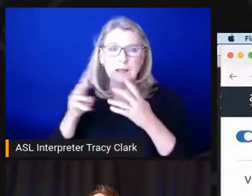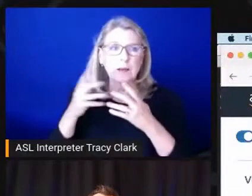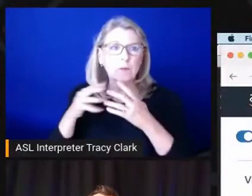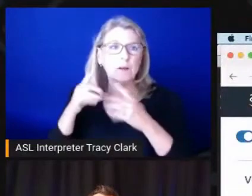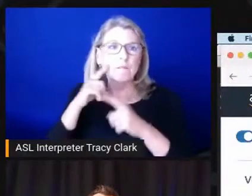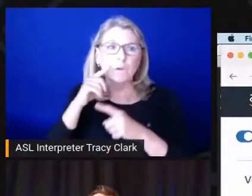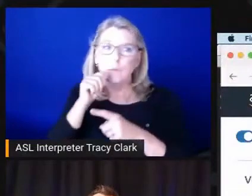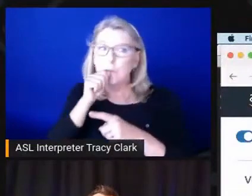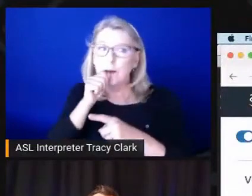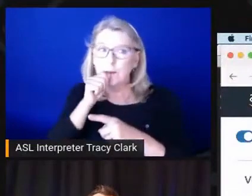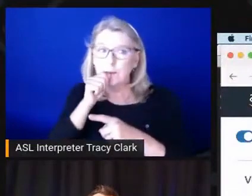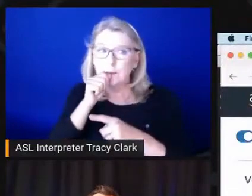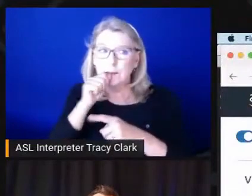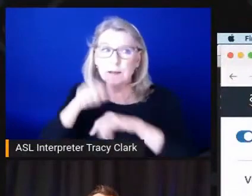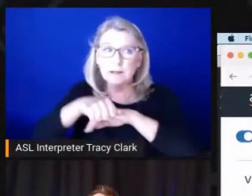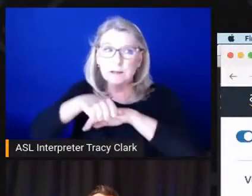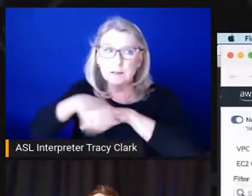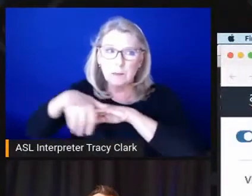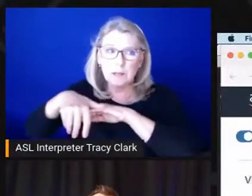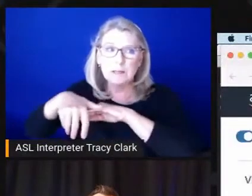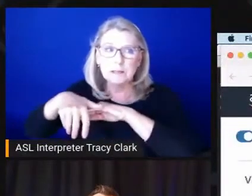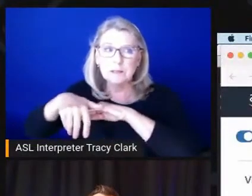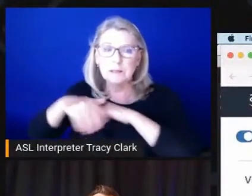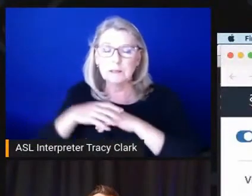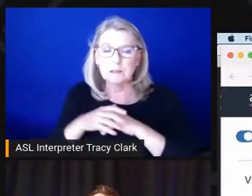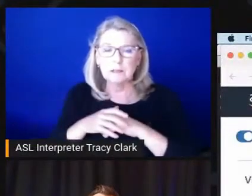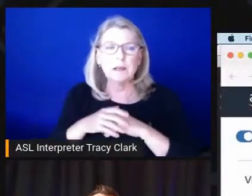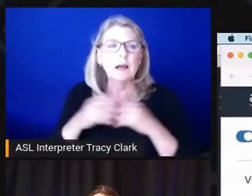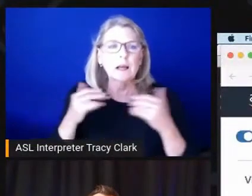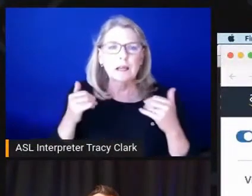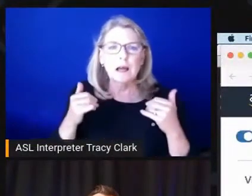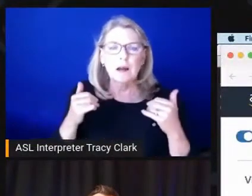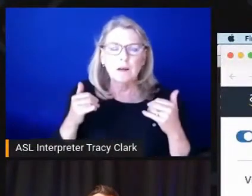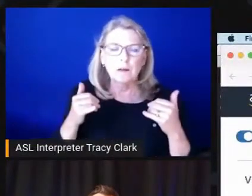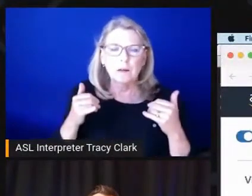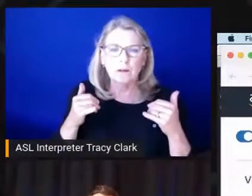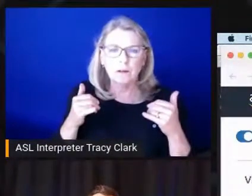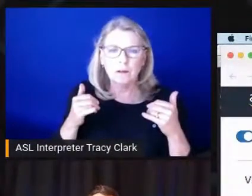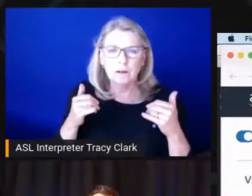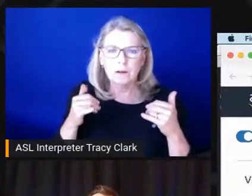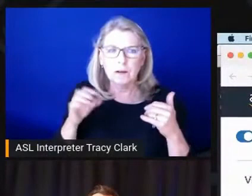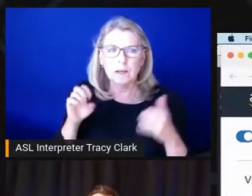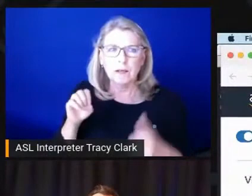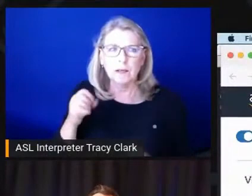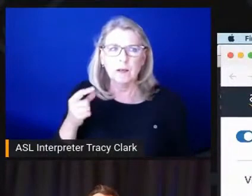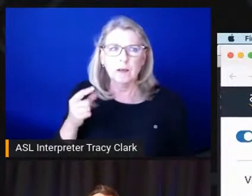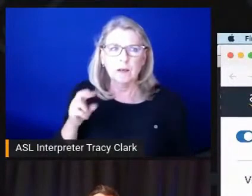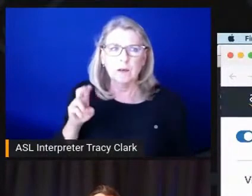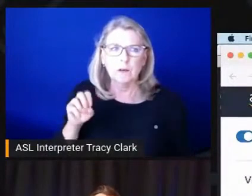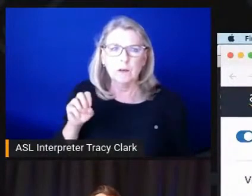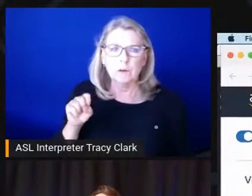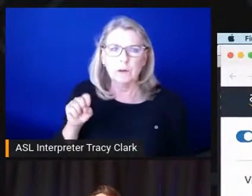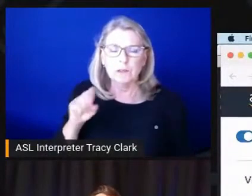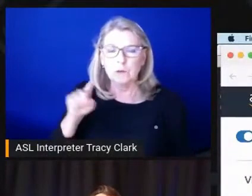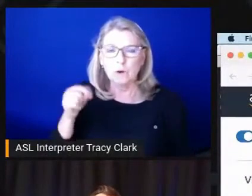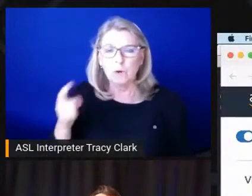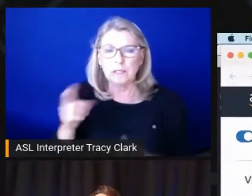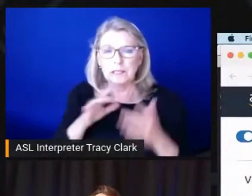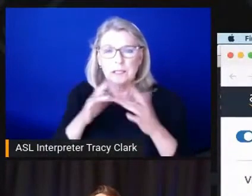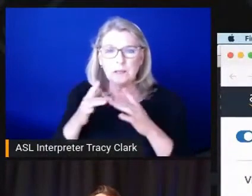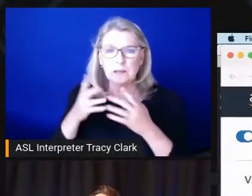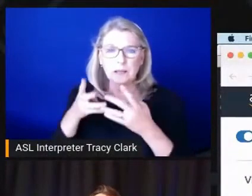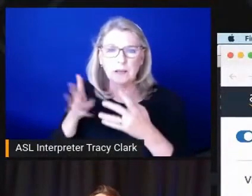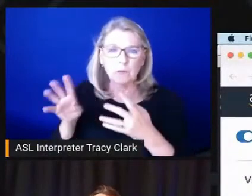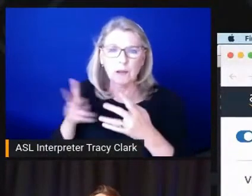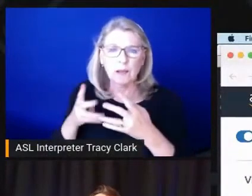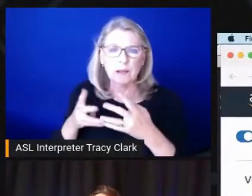subnets. Let me hop on to, the egress only internet gateway is just similar to NAT. You don't